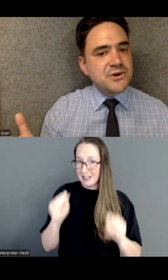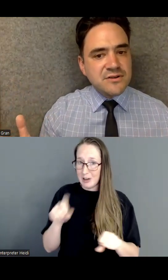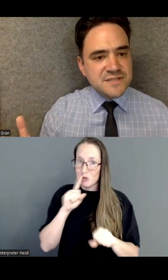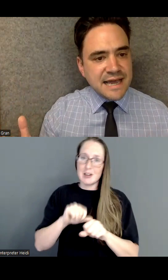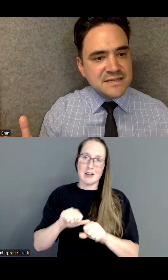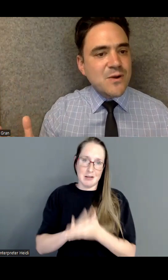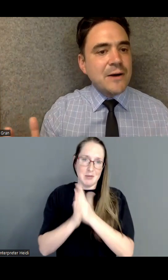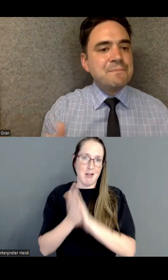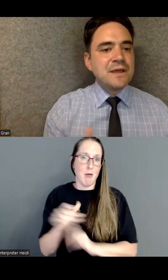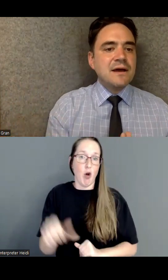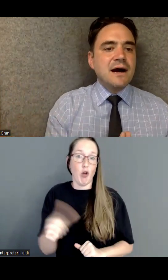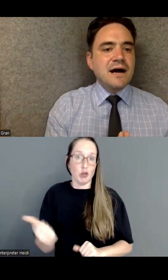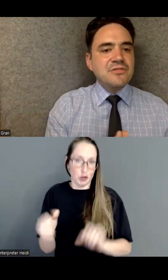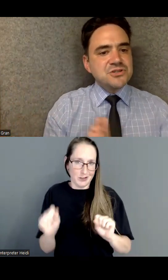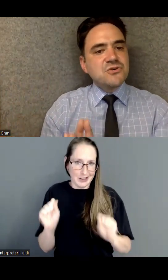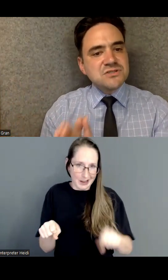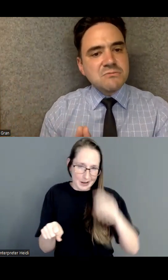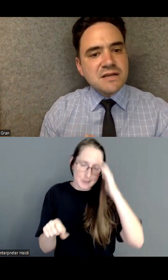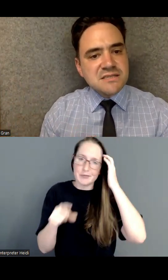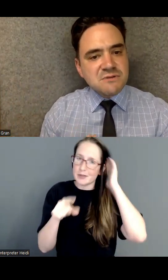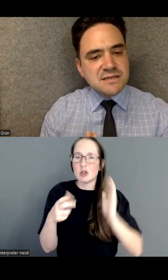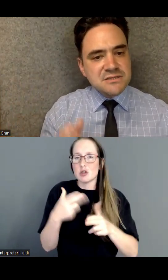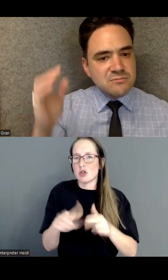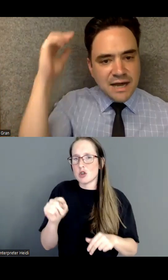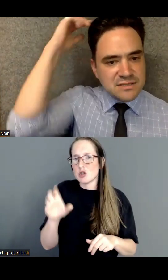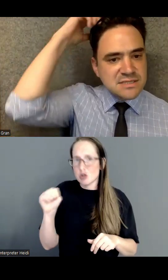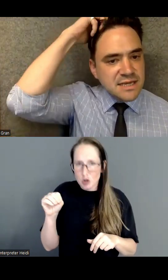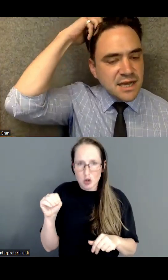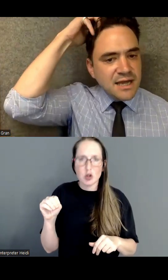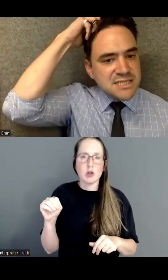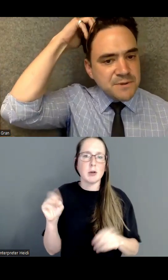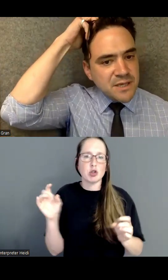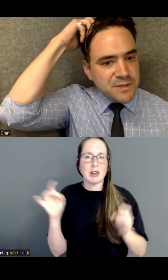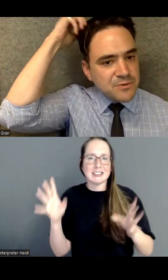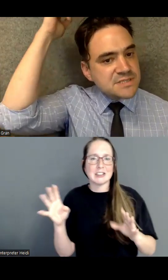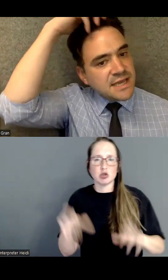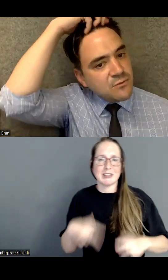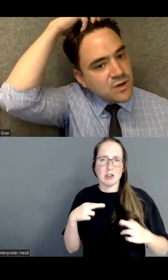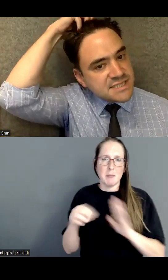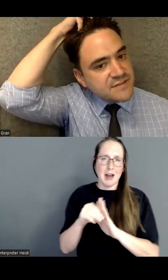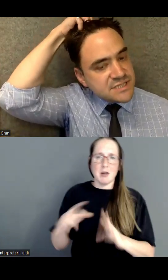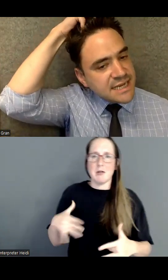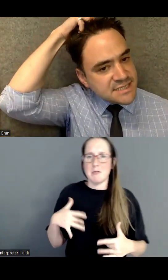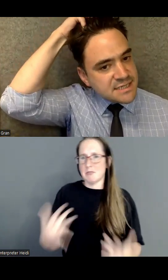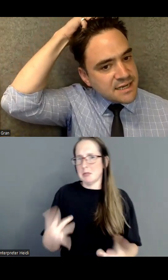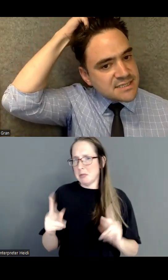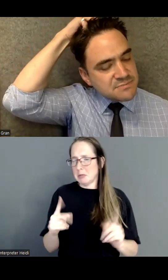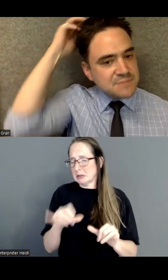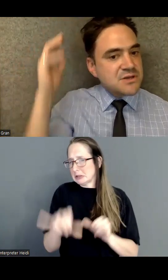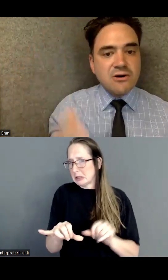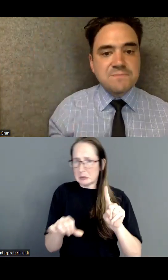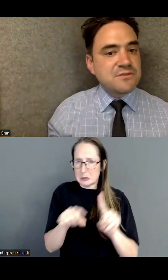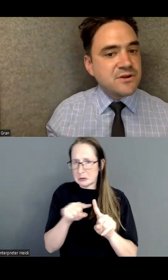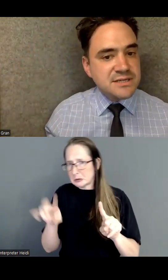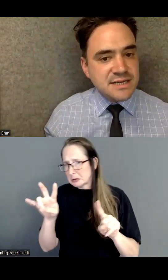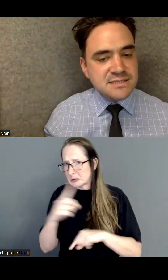an alternative to that as well. They're short-term crisis residential models. Typically, people will stay 1 to 7 days. Sometimes